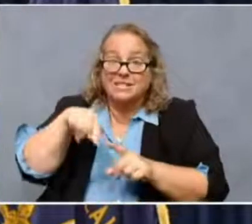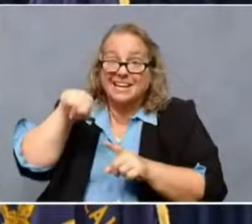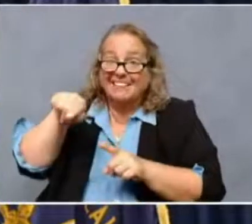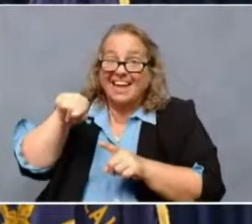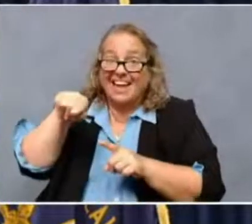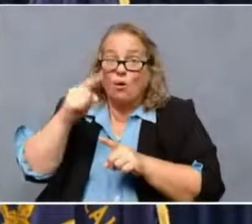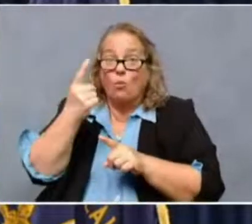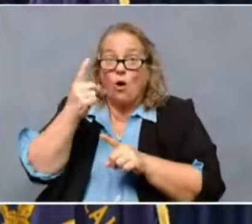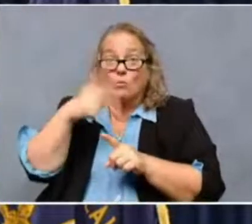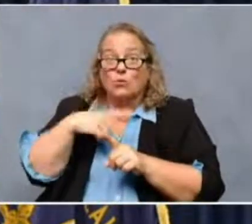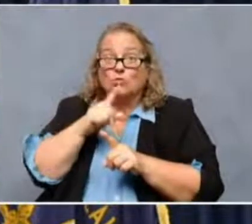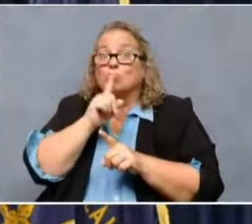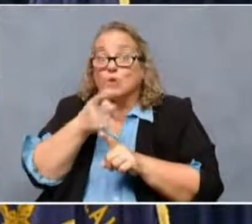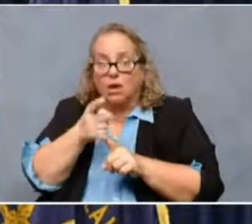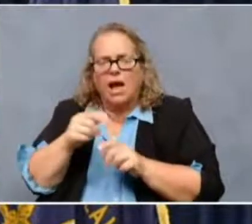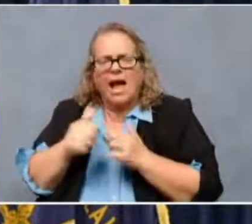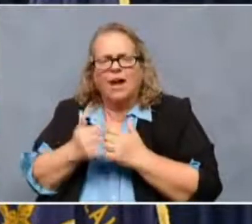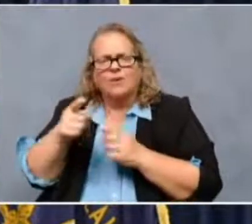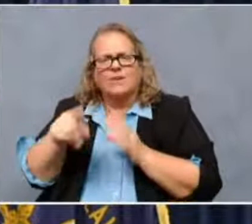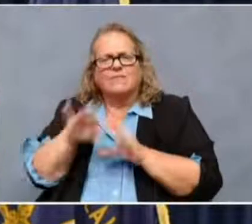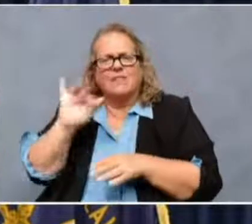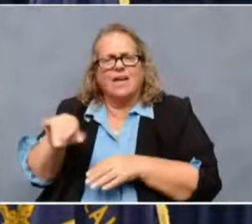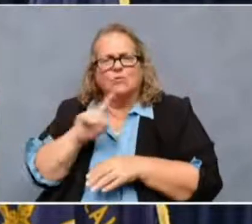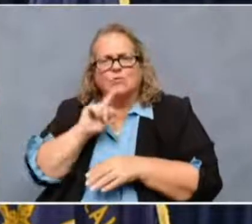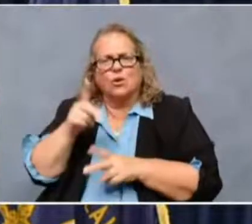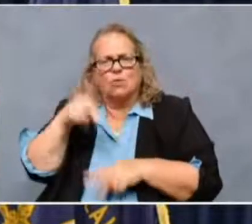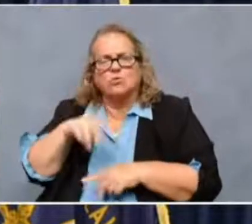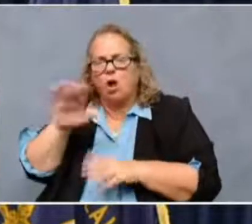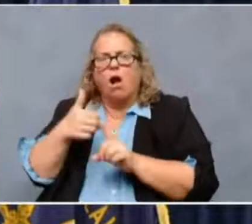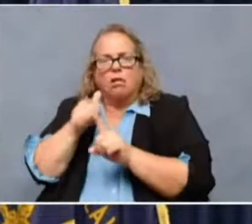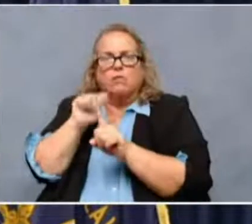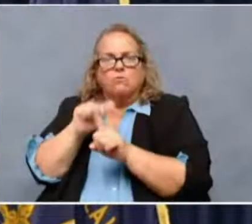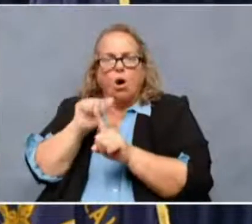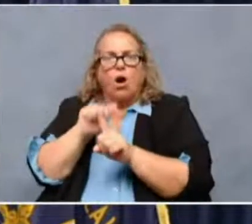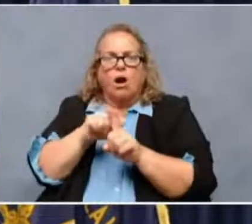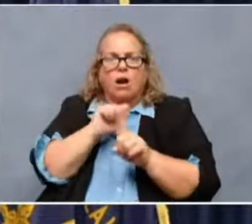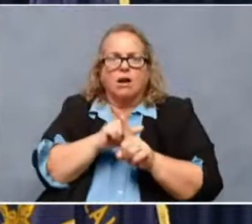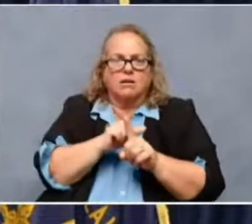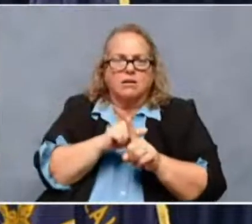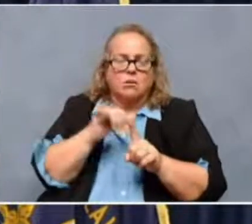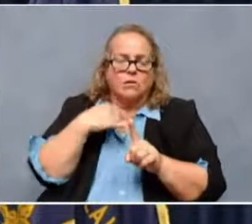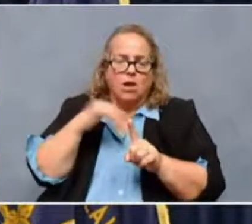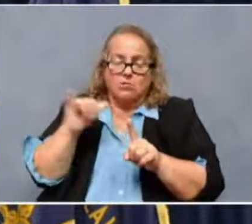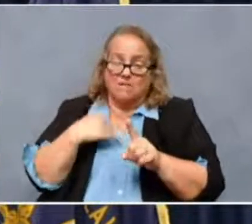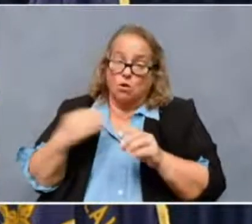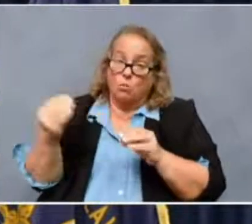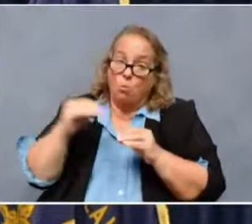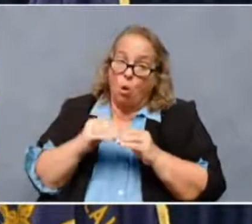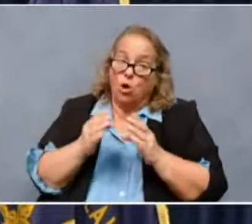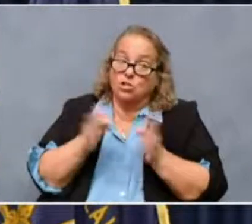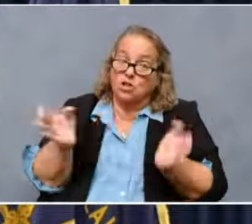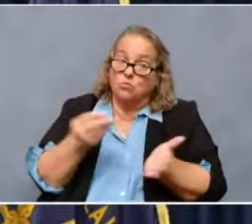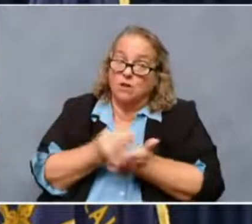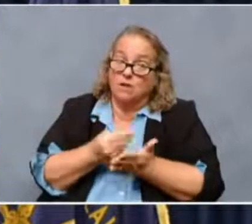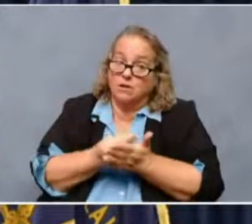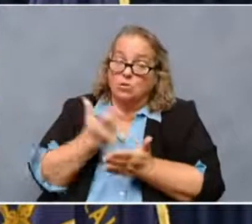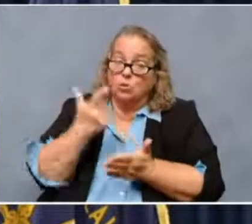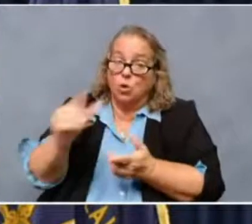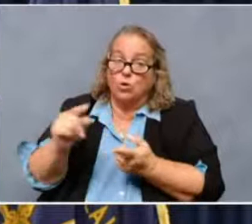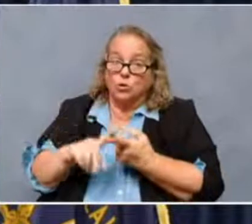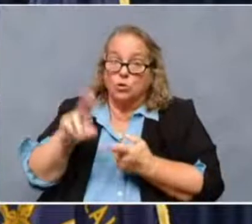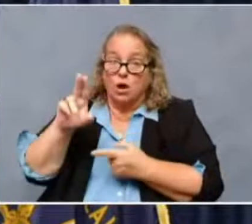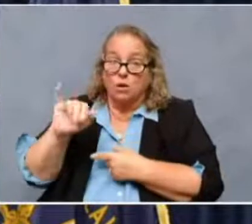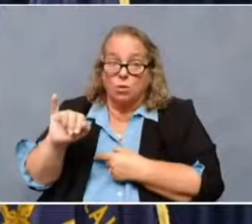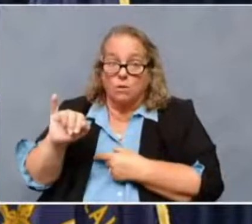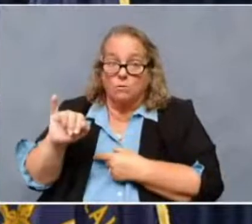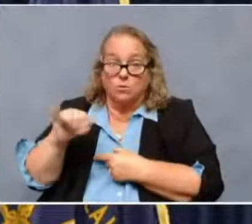But we also need more general fund dollars going every year to UI. We haven't gotten that when we've asked, but the office is not